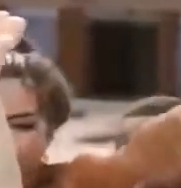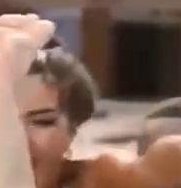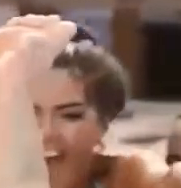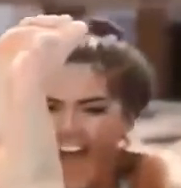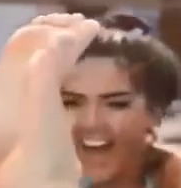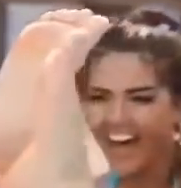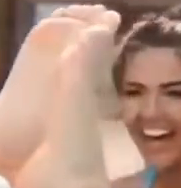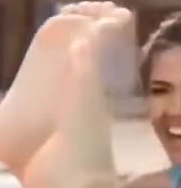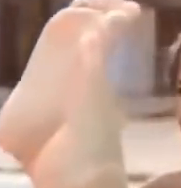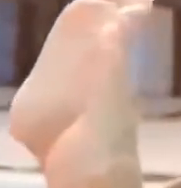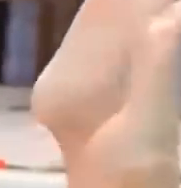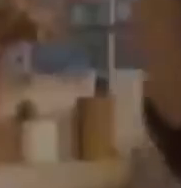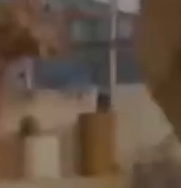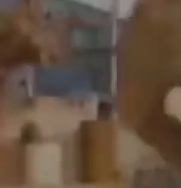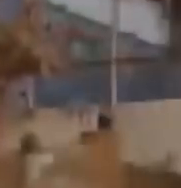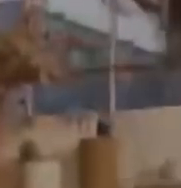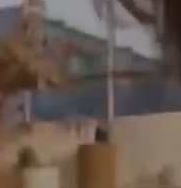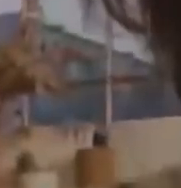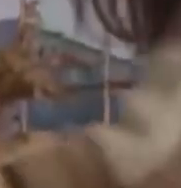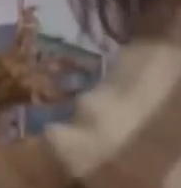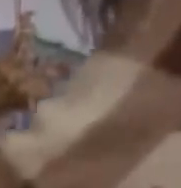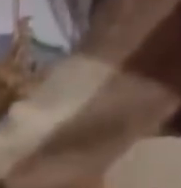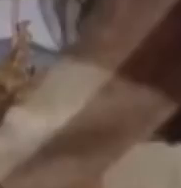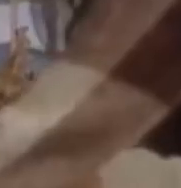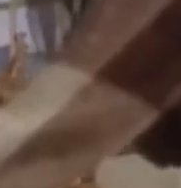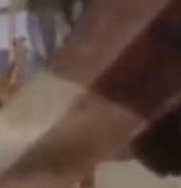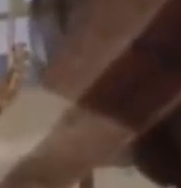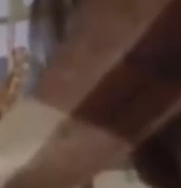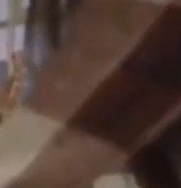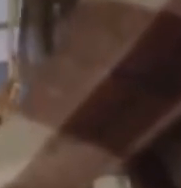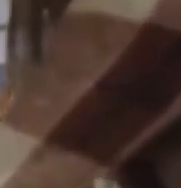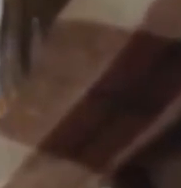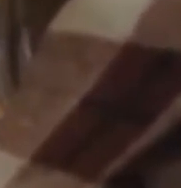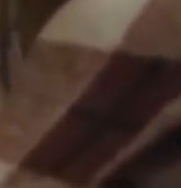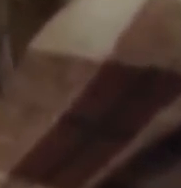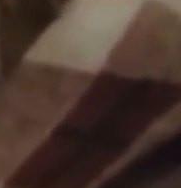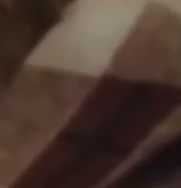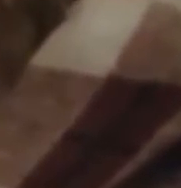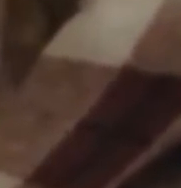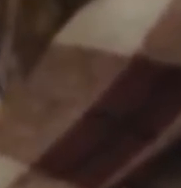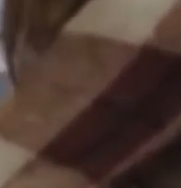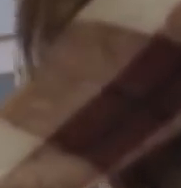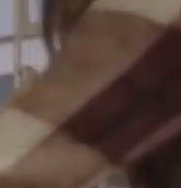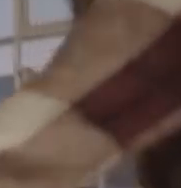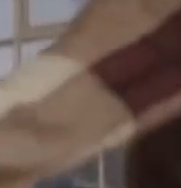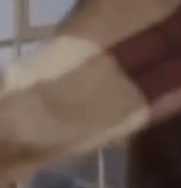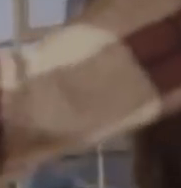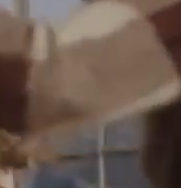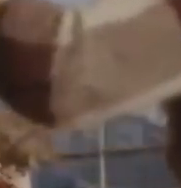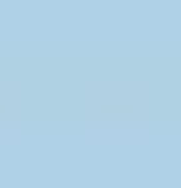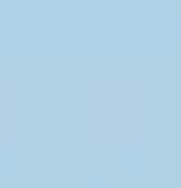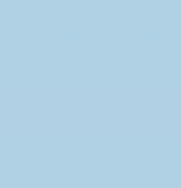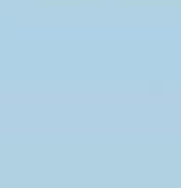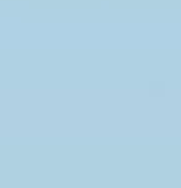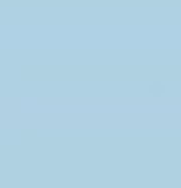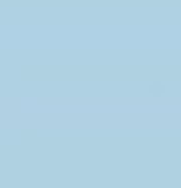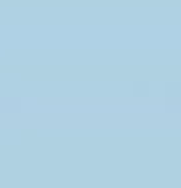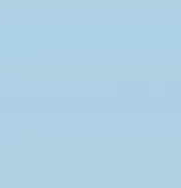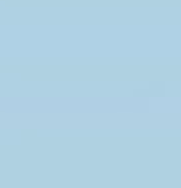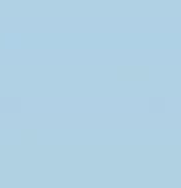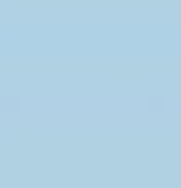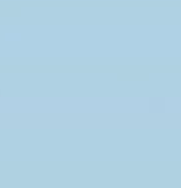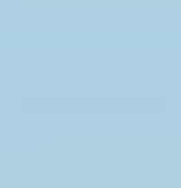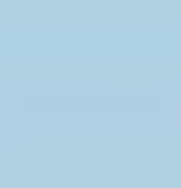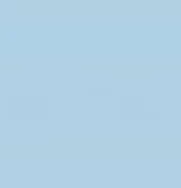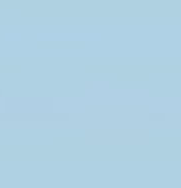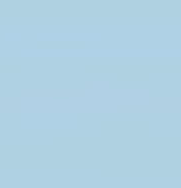missed hanging out. Being kind and spending time with our loved ones is a part of who we are. But now we